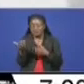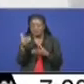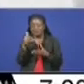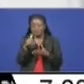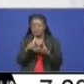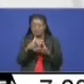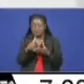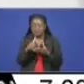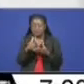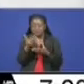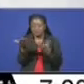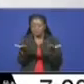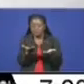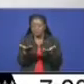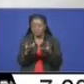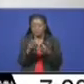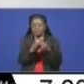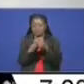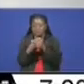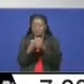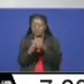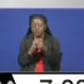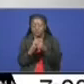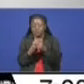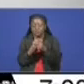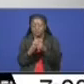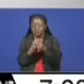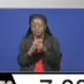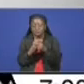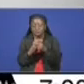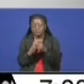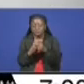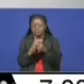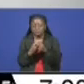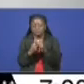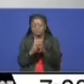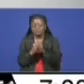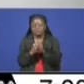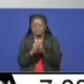before the union was settled, between the union and NIB was settled,